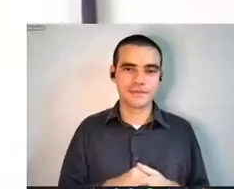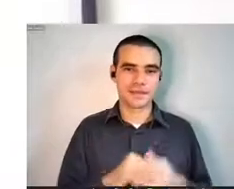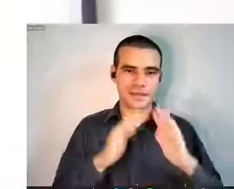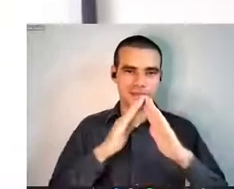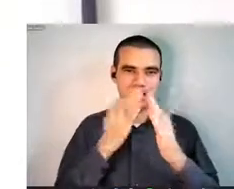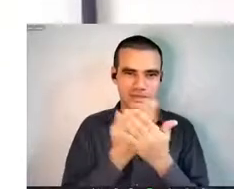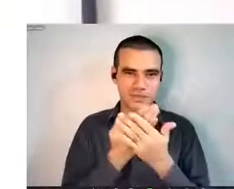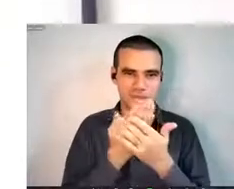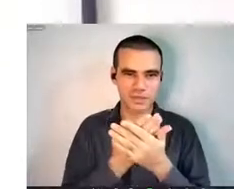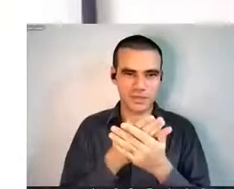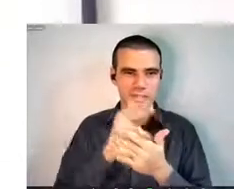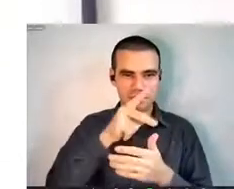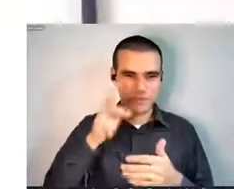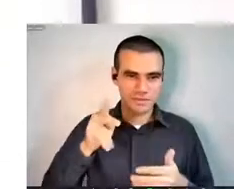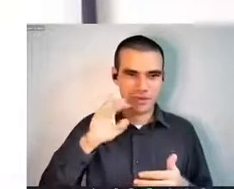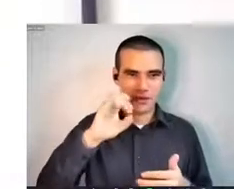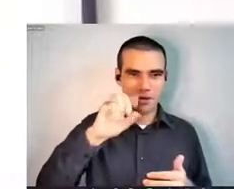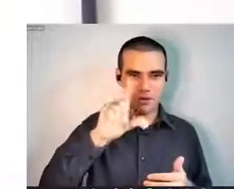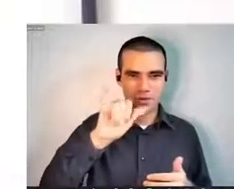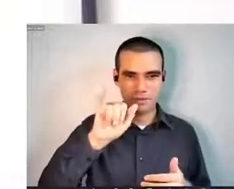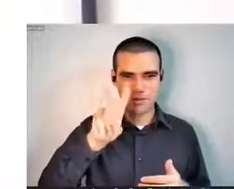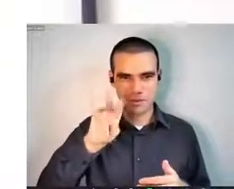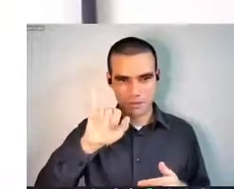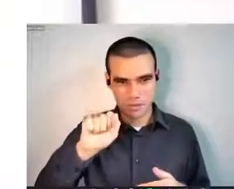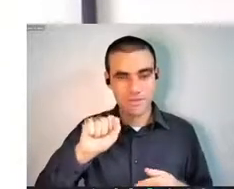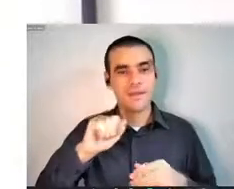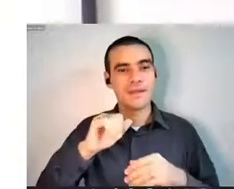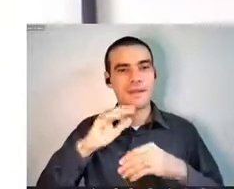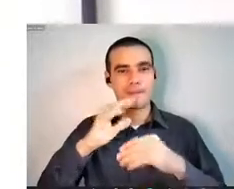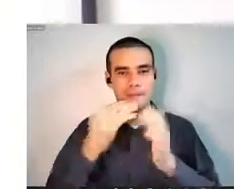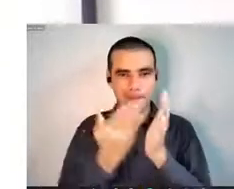As you put the issue of the social business school.